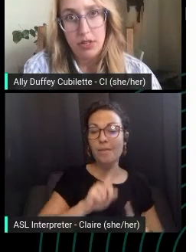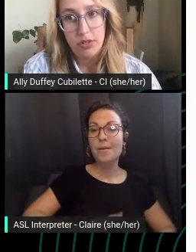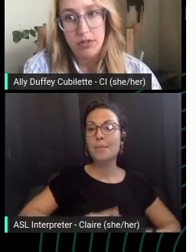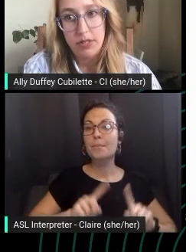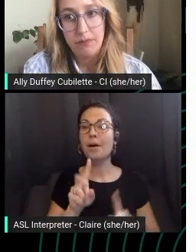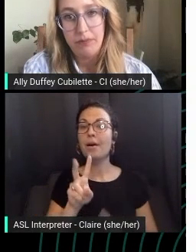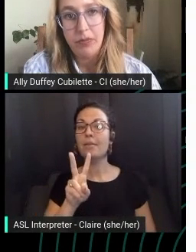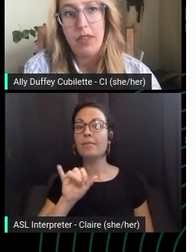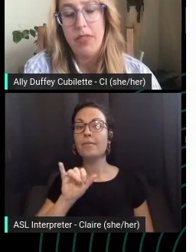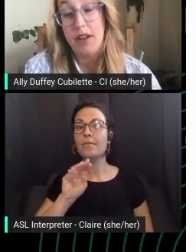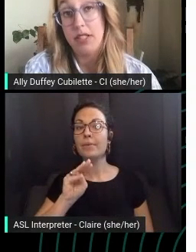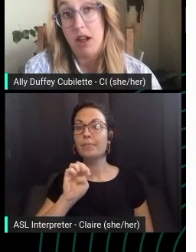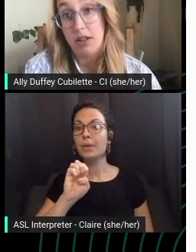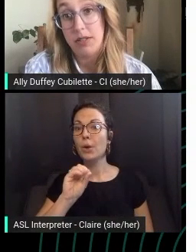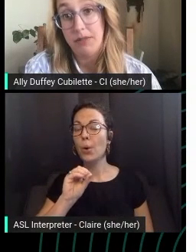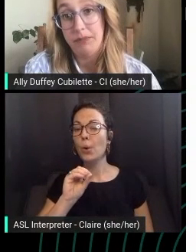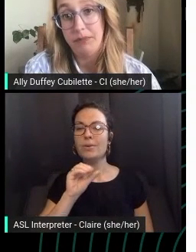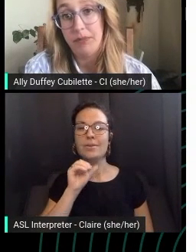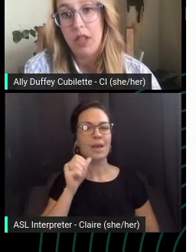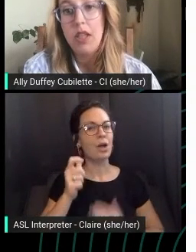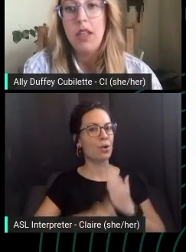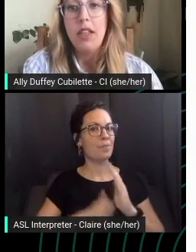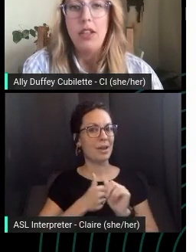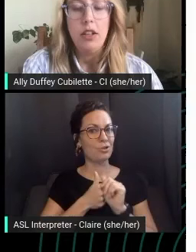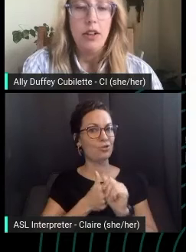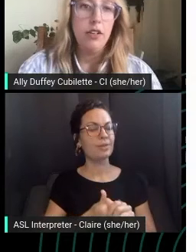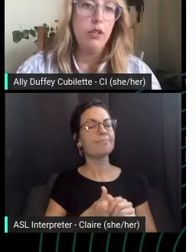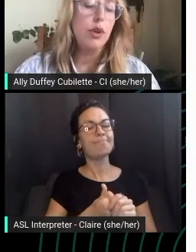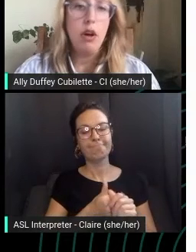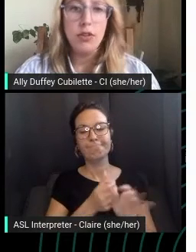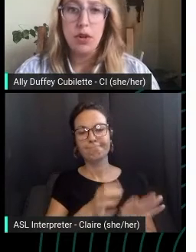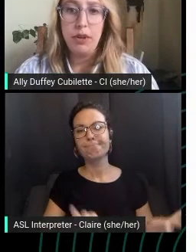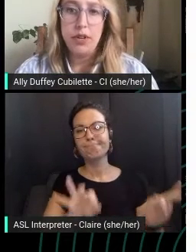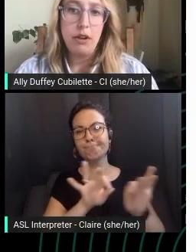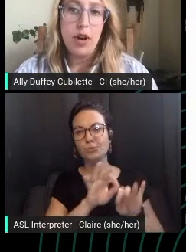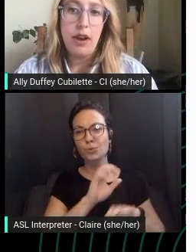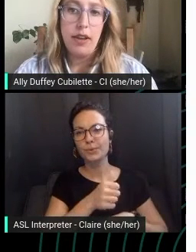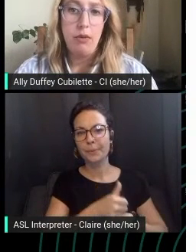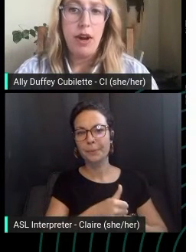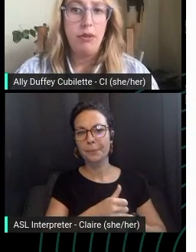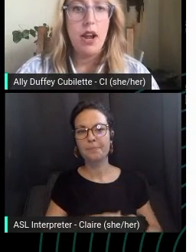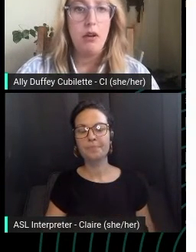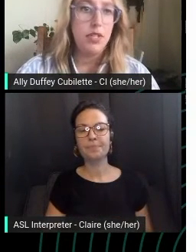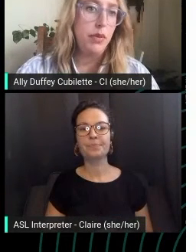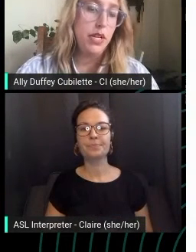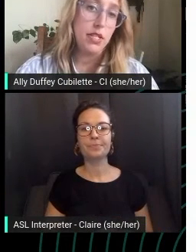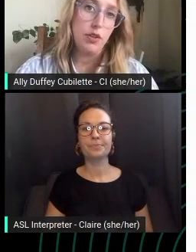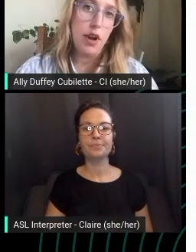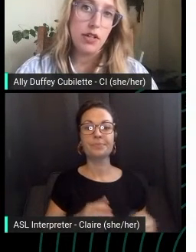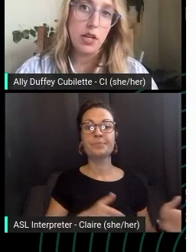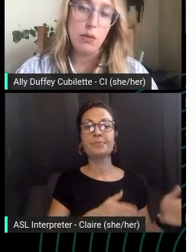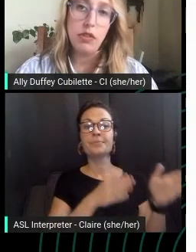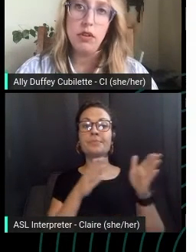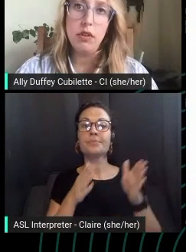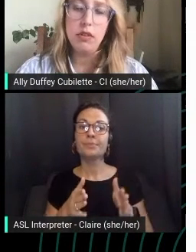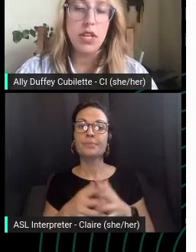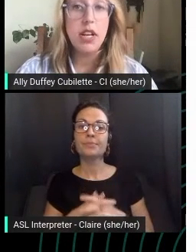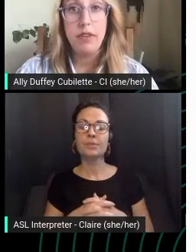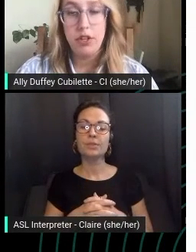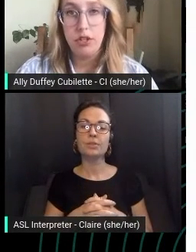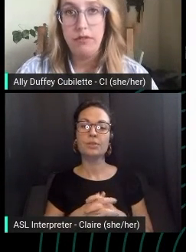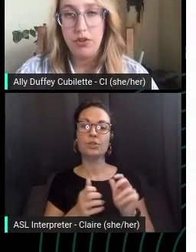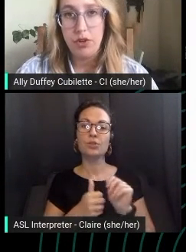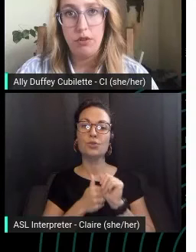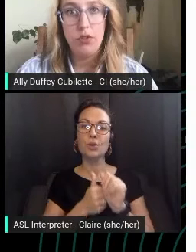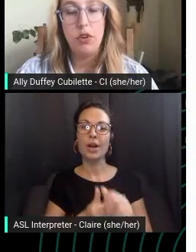of organizations, and that is not. You could also build out tracking around how somebody is interacting with the